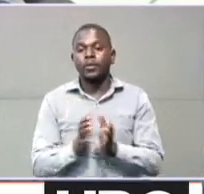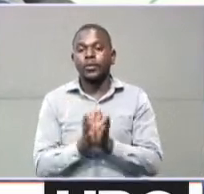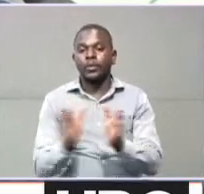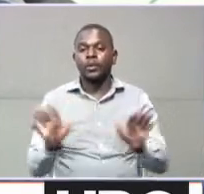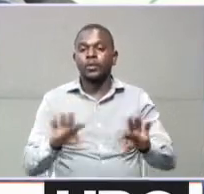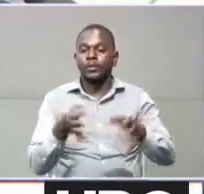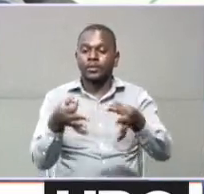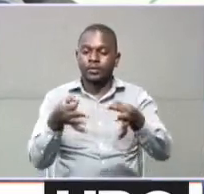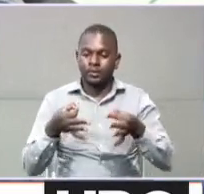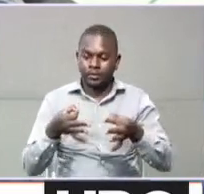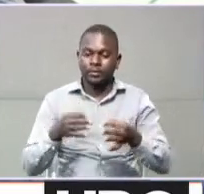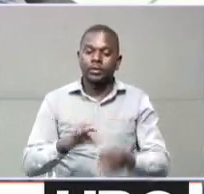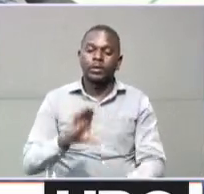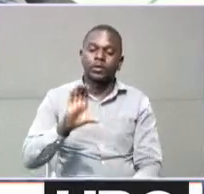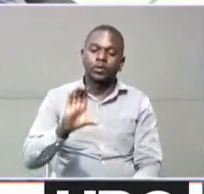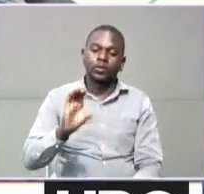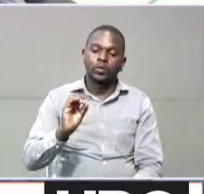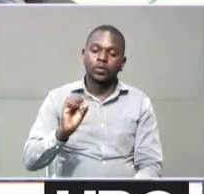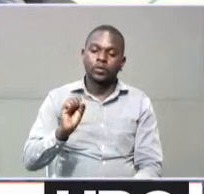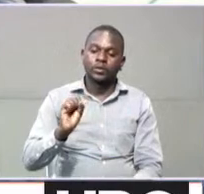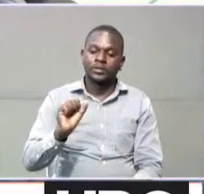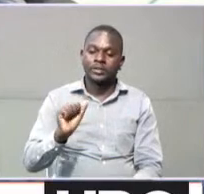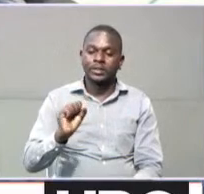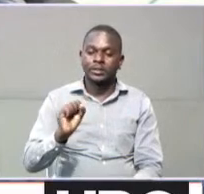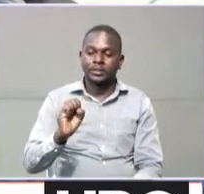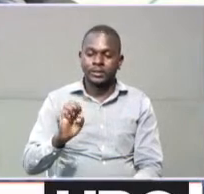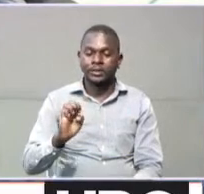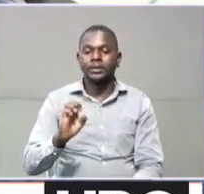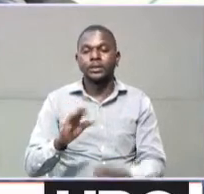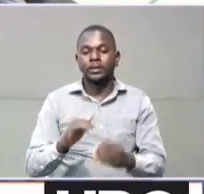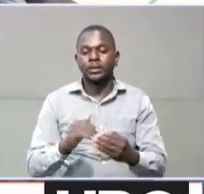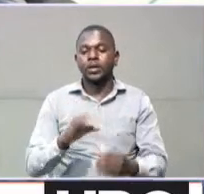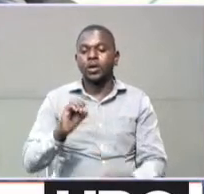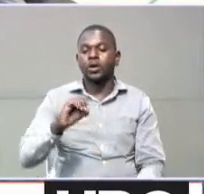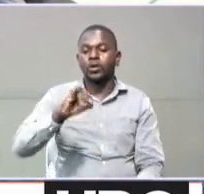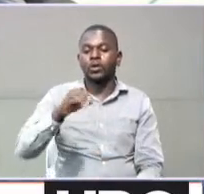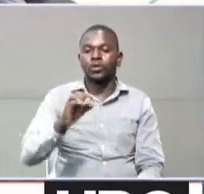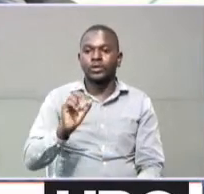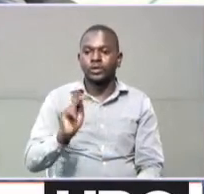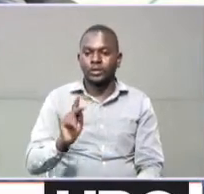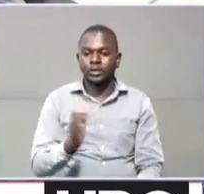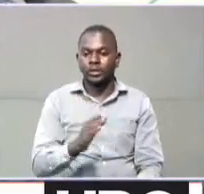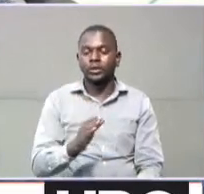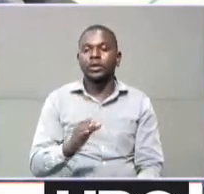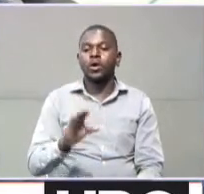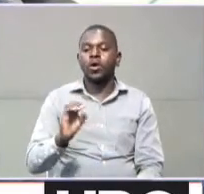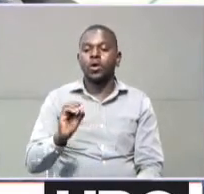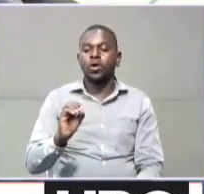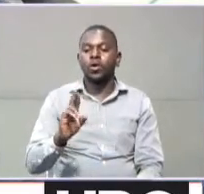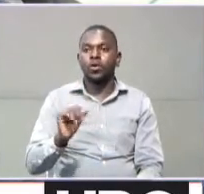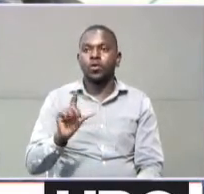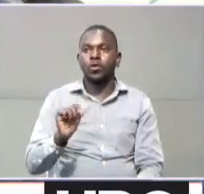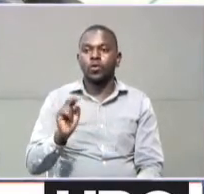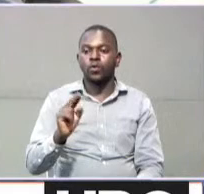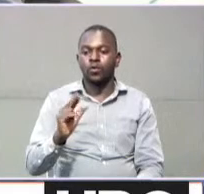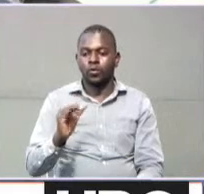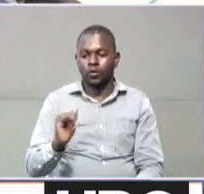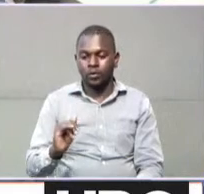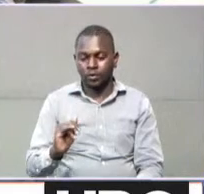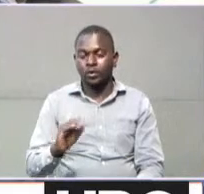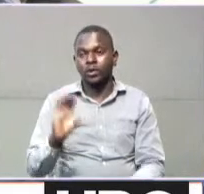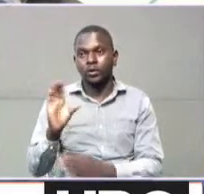accounts for cersei honourable ojok andro olanya to the committee or